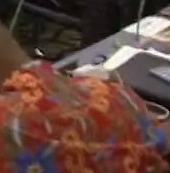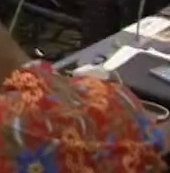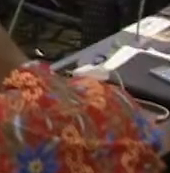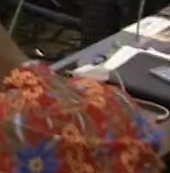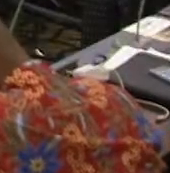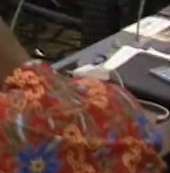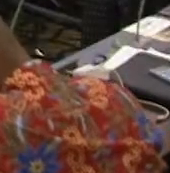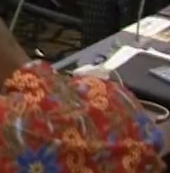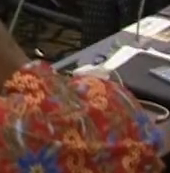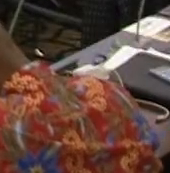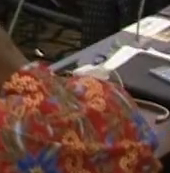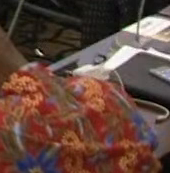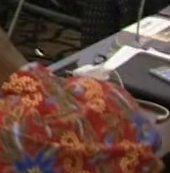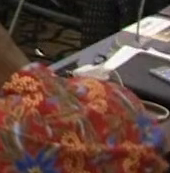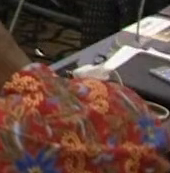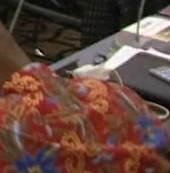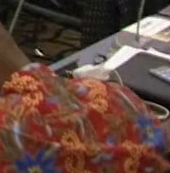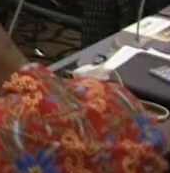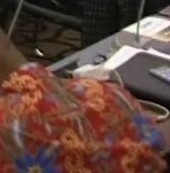elected us.